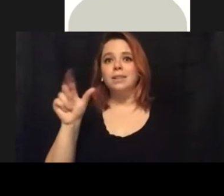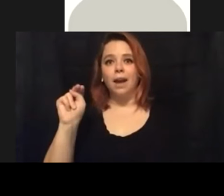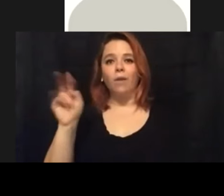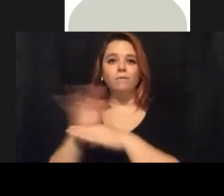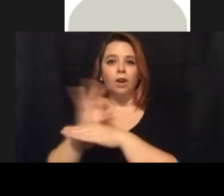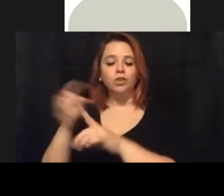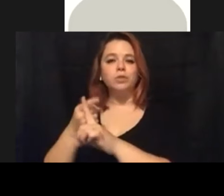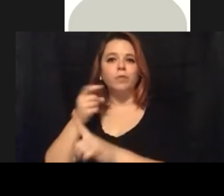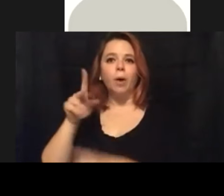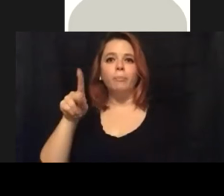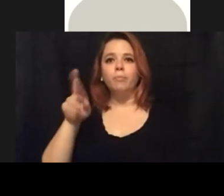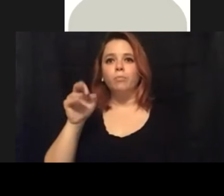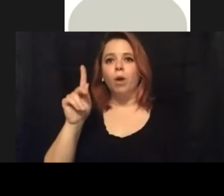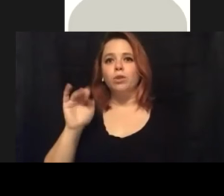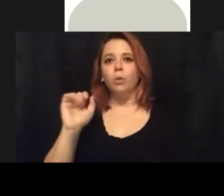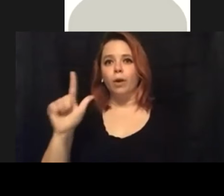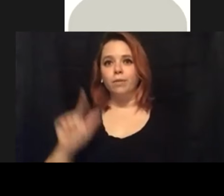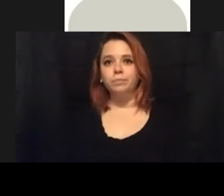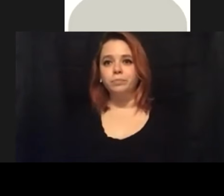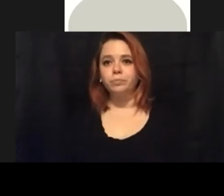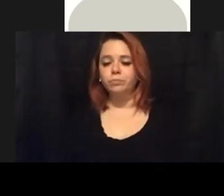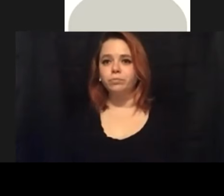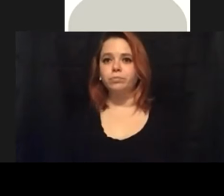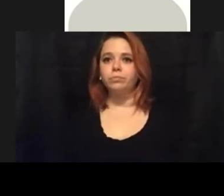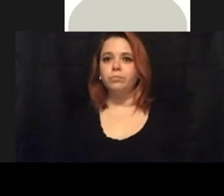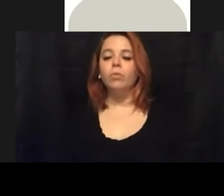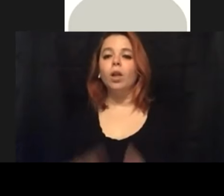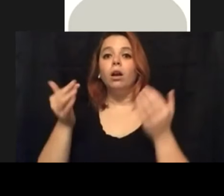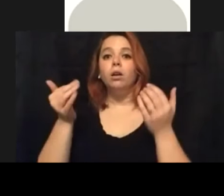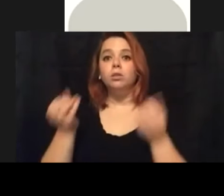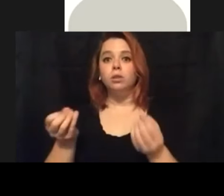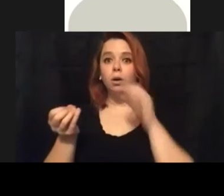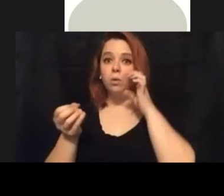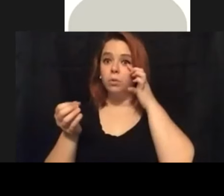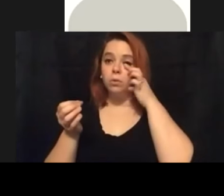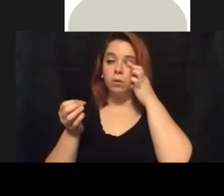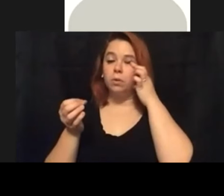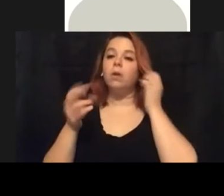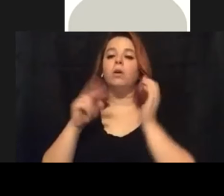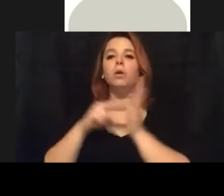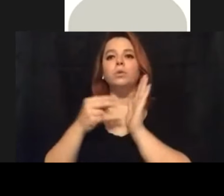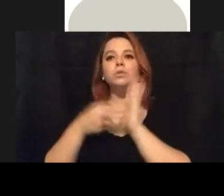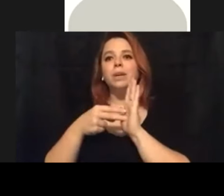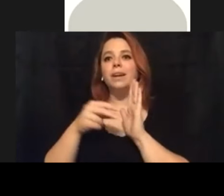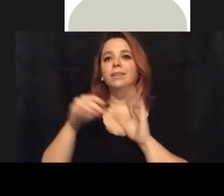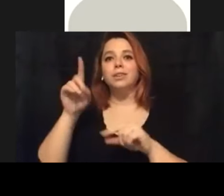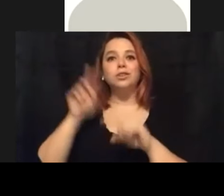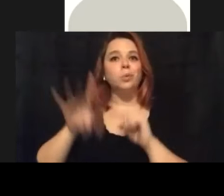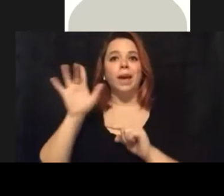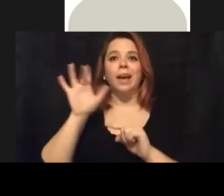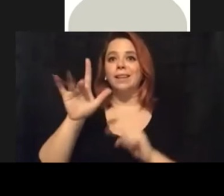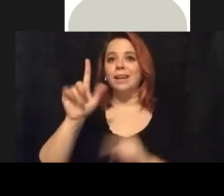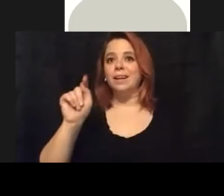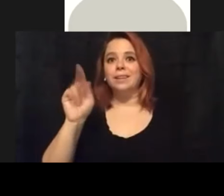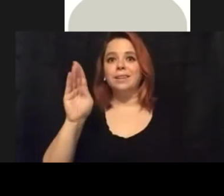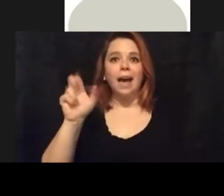all of the other lockdown components of the exam. So again, this is locks down your tabs, locks down your other things, but you don't have to worry.